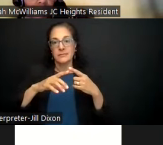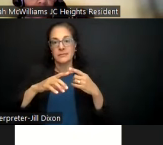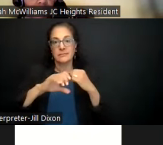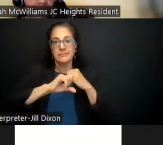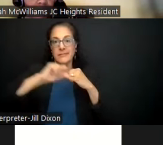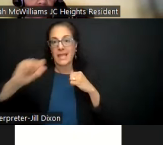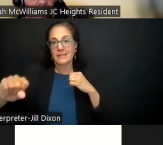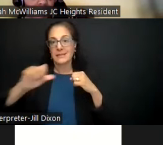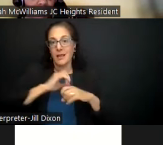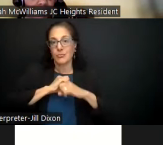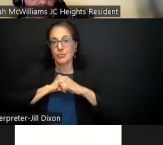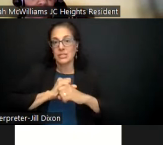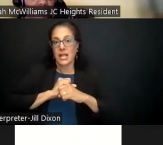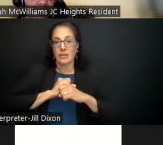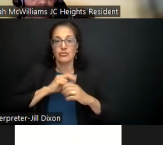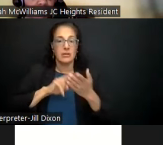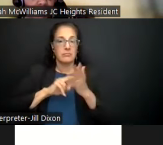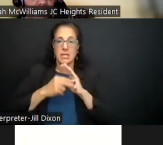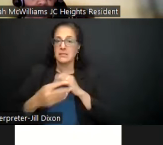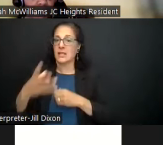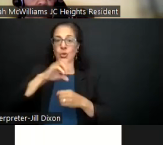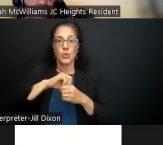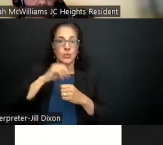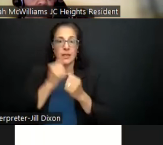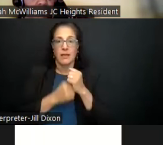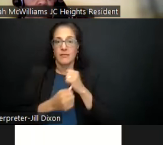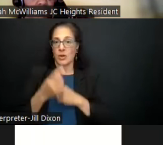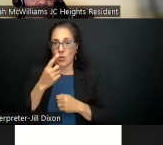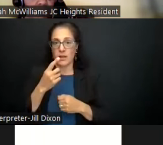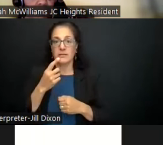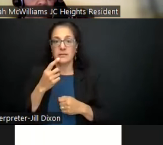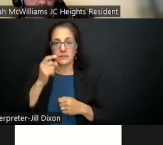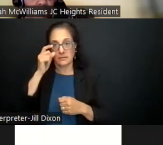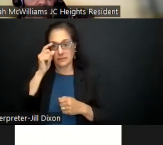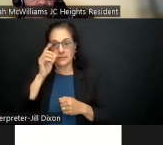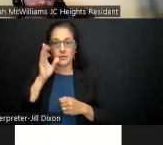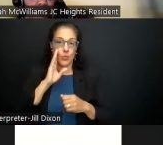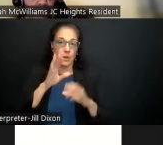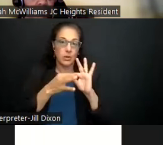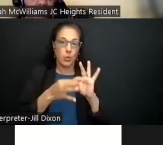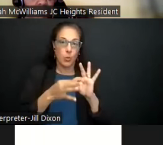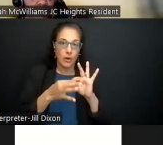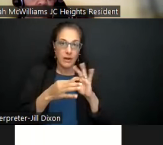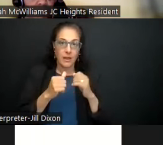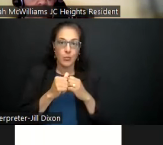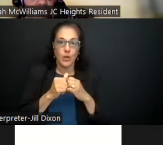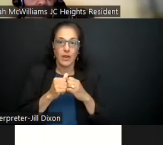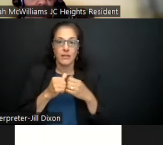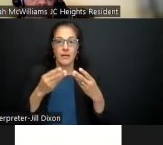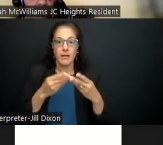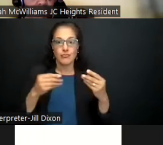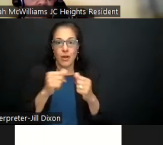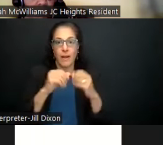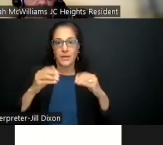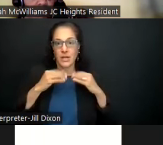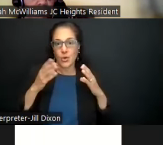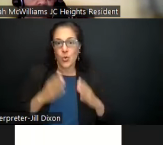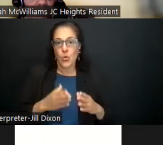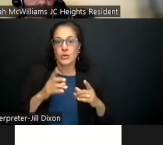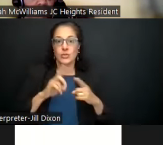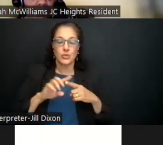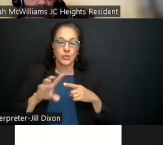would leave no one out in this situation, as we would coordinate with the property owners to fill in